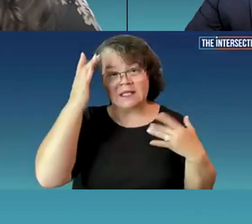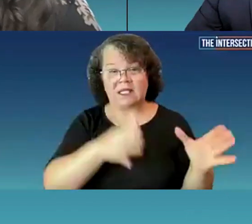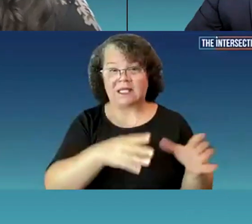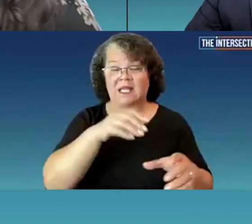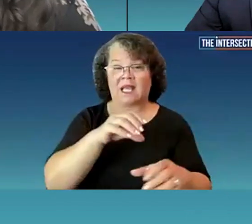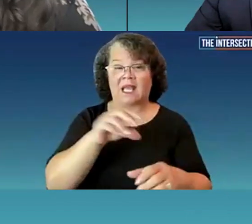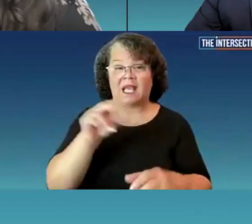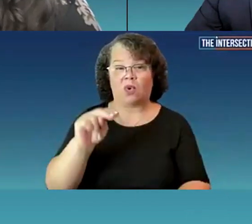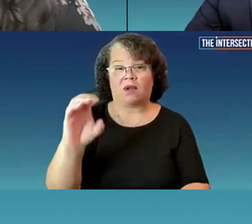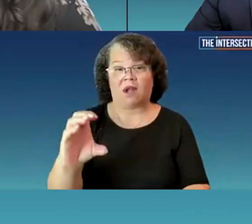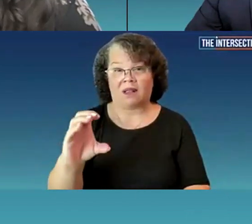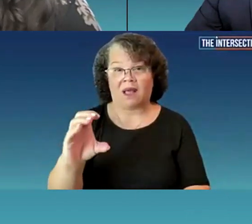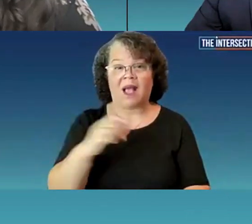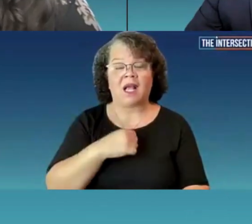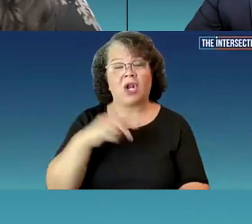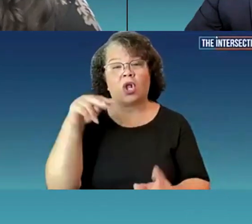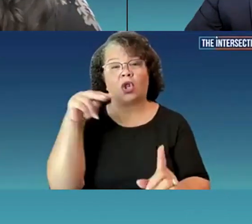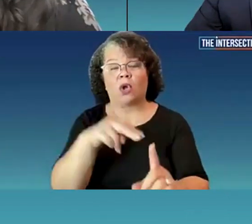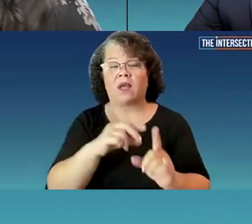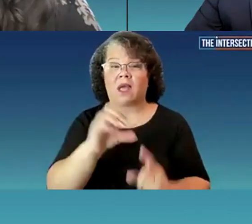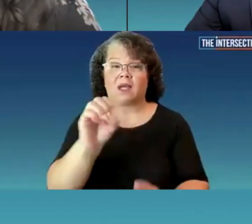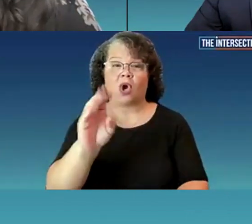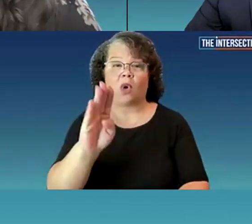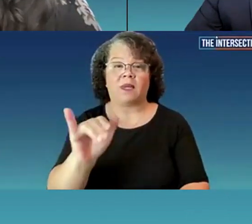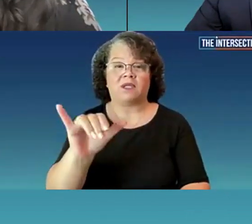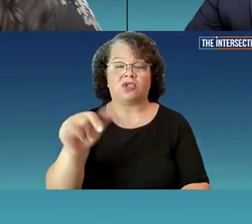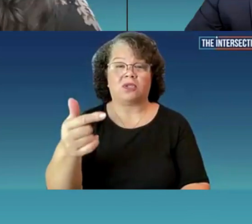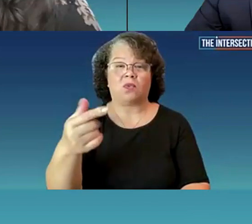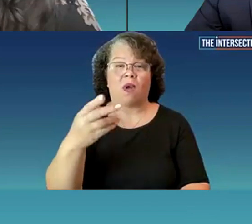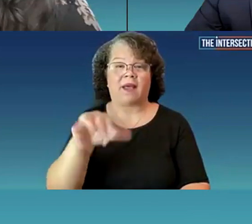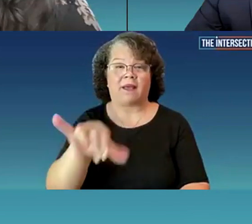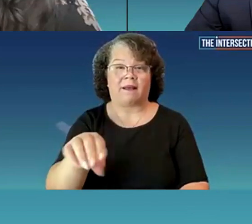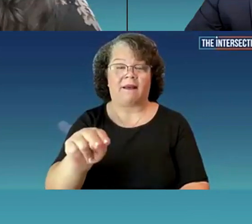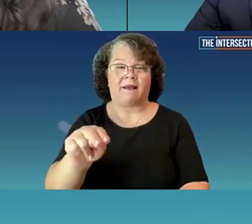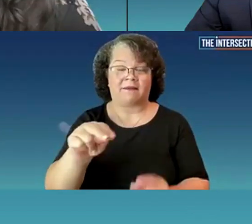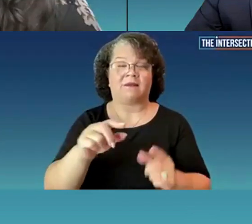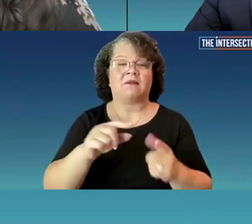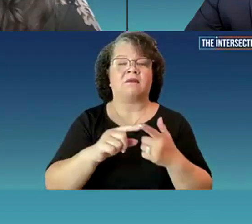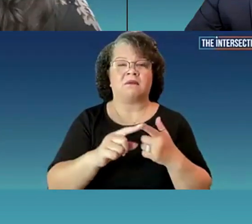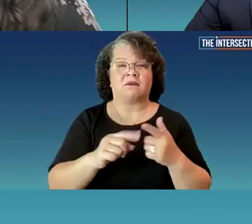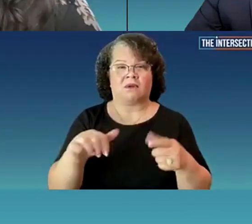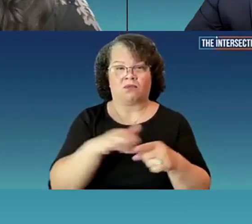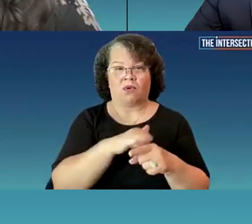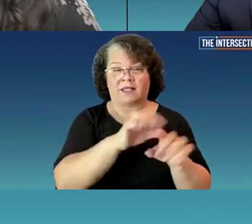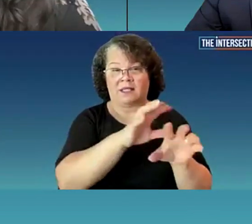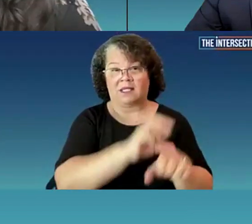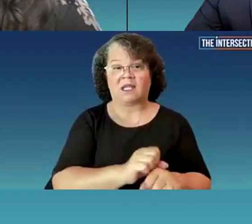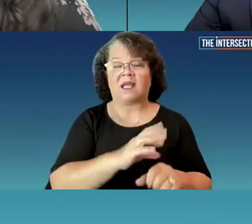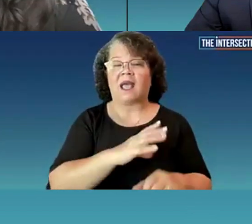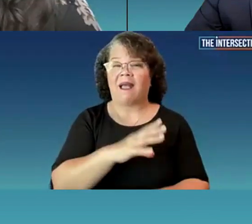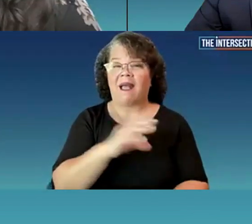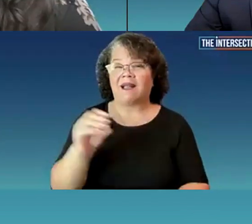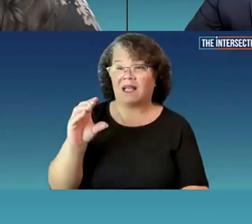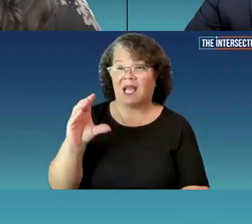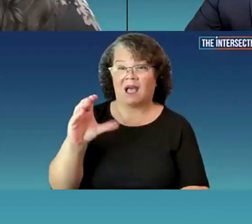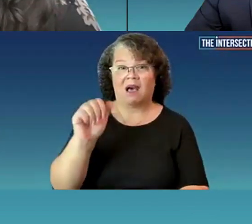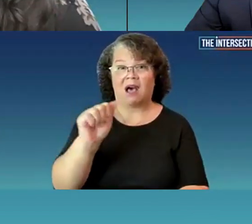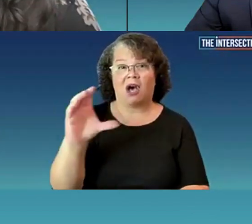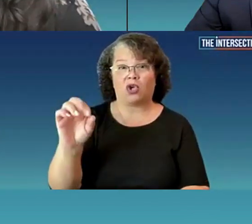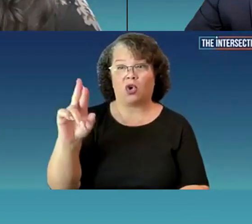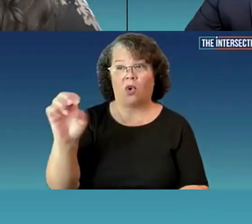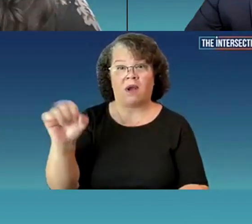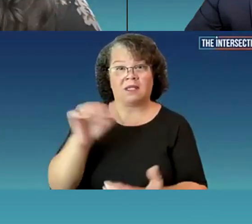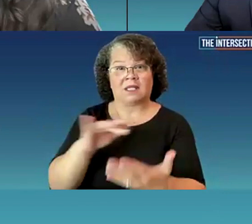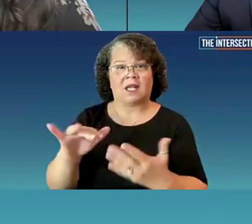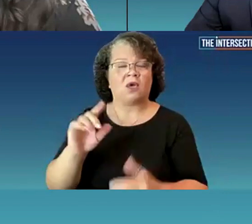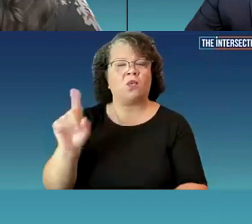Carolina, looking at OBGYN practices and how to apply those same things. We're in the ACURE study. We just had 2 cancer centers. Now we've